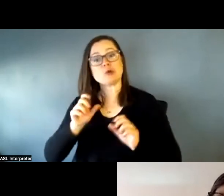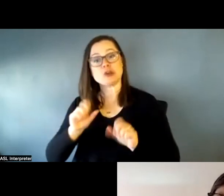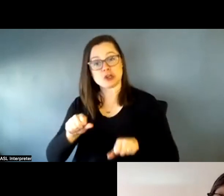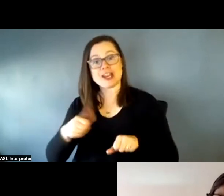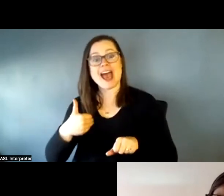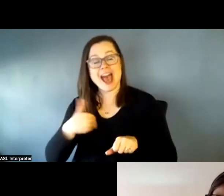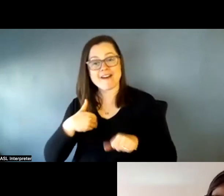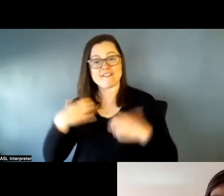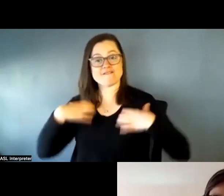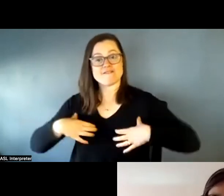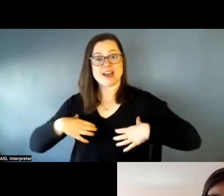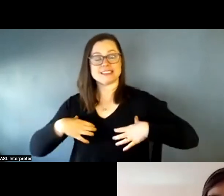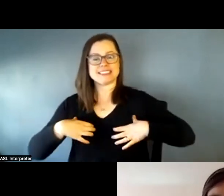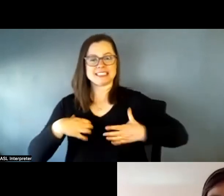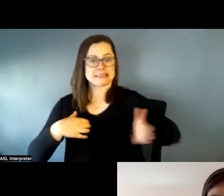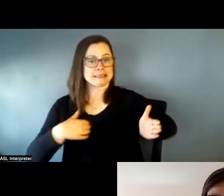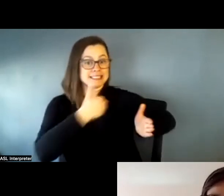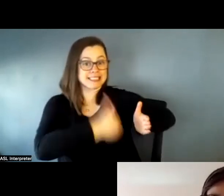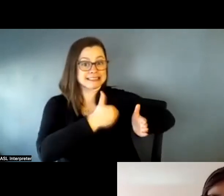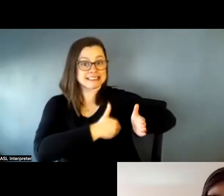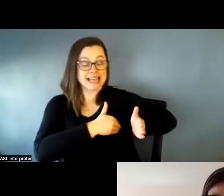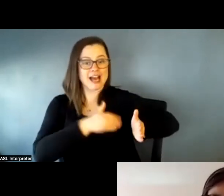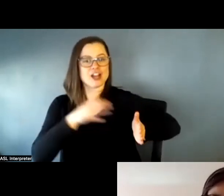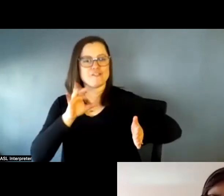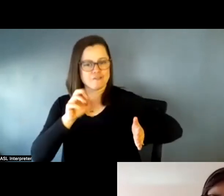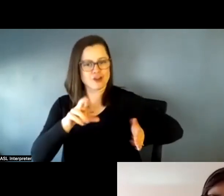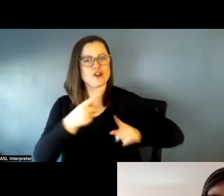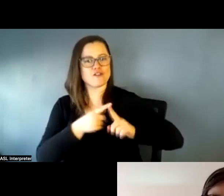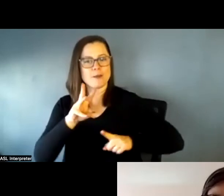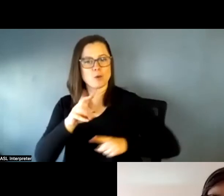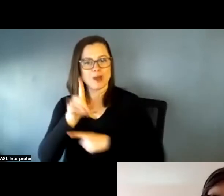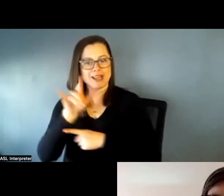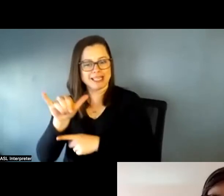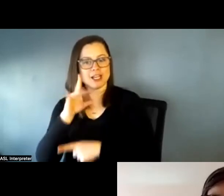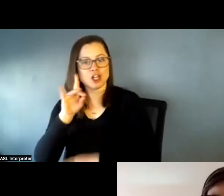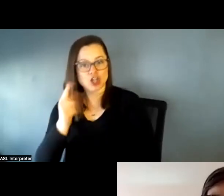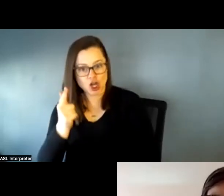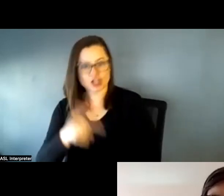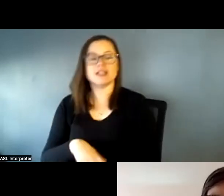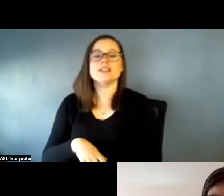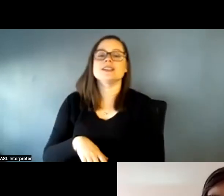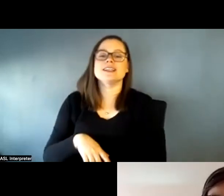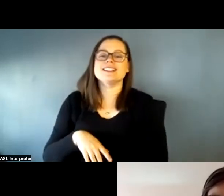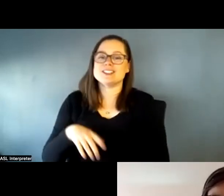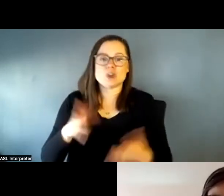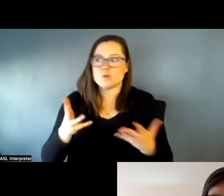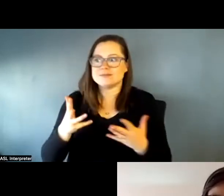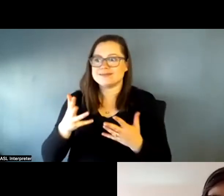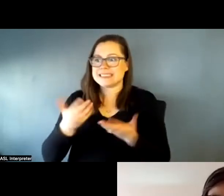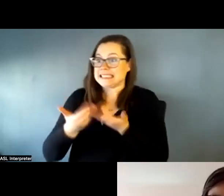fur. And so our relationship is that we're part of the world and not distinct from it.